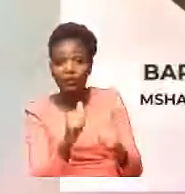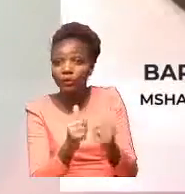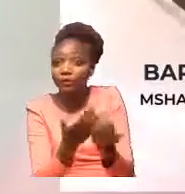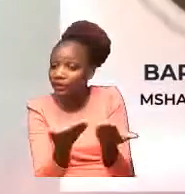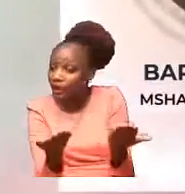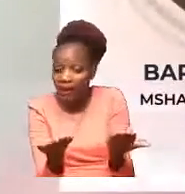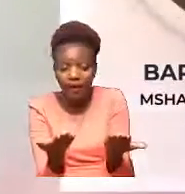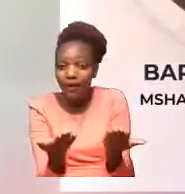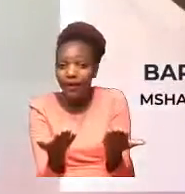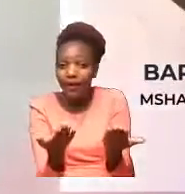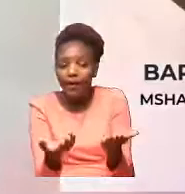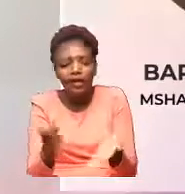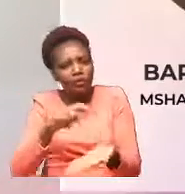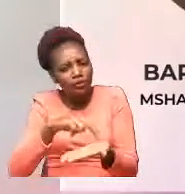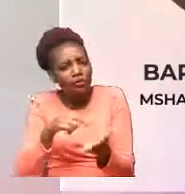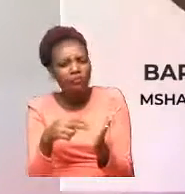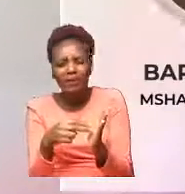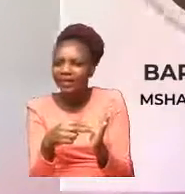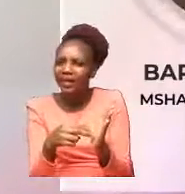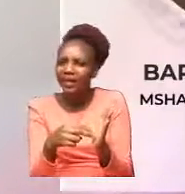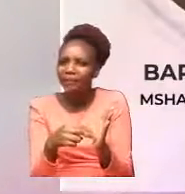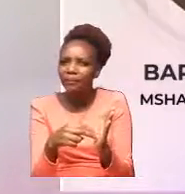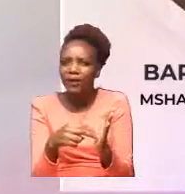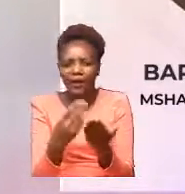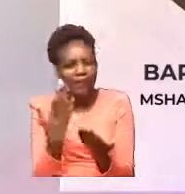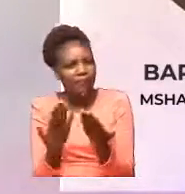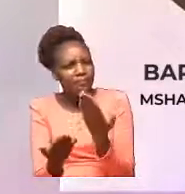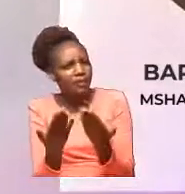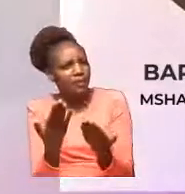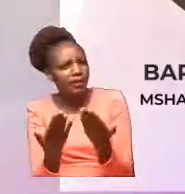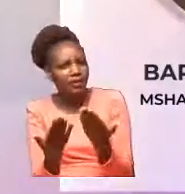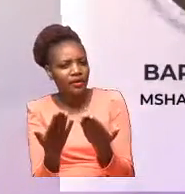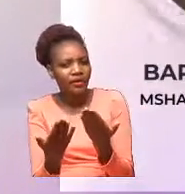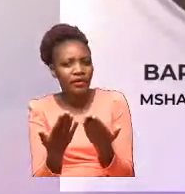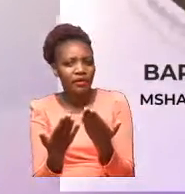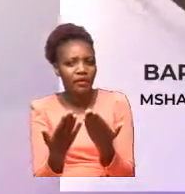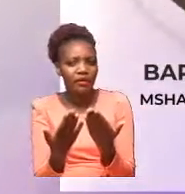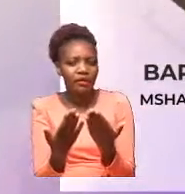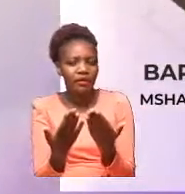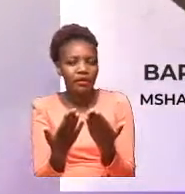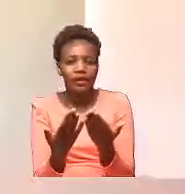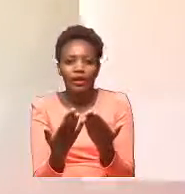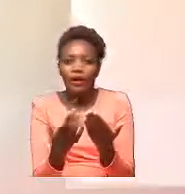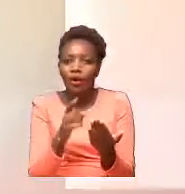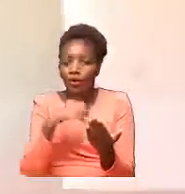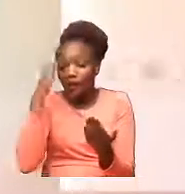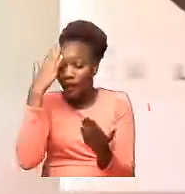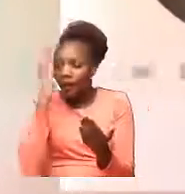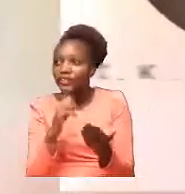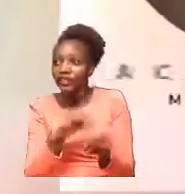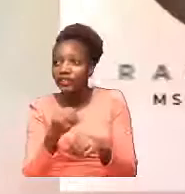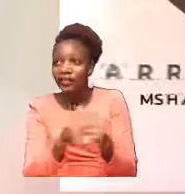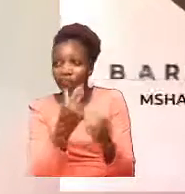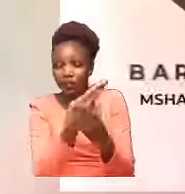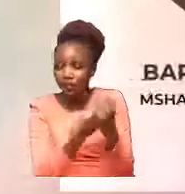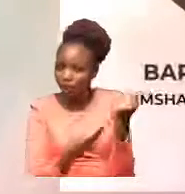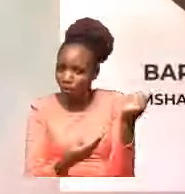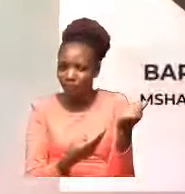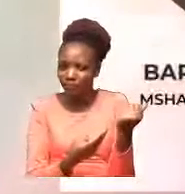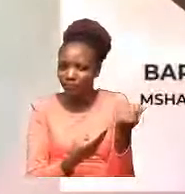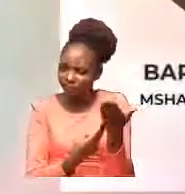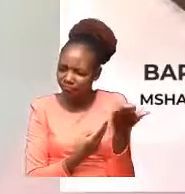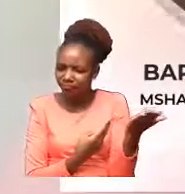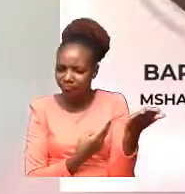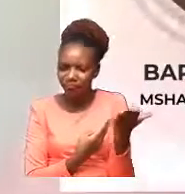Jubilee. But the most critical thing that we can say about this without any fear of doubt